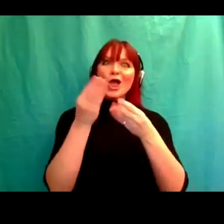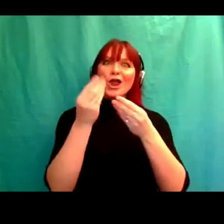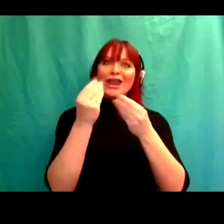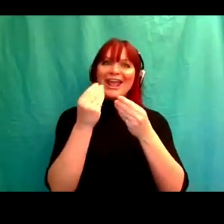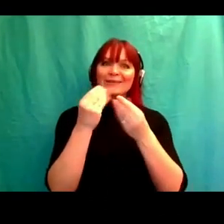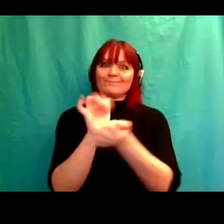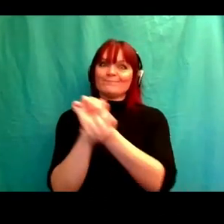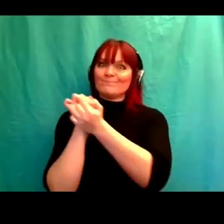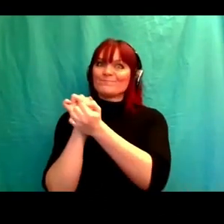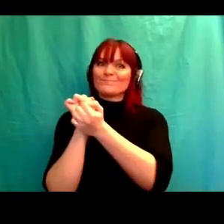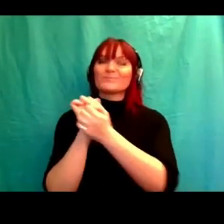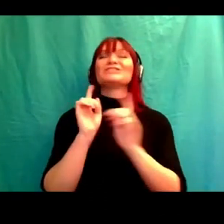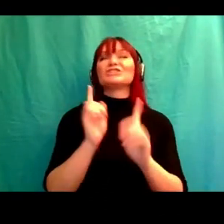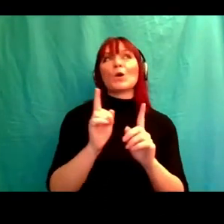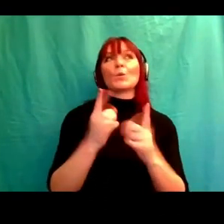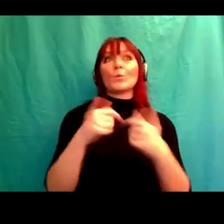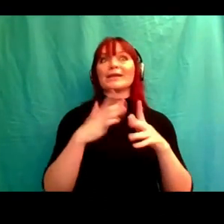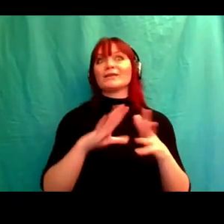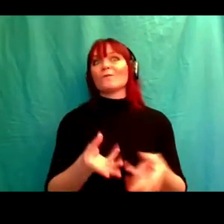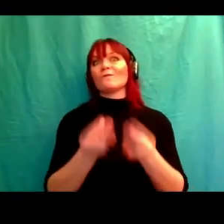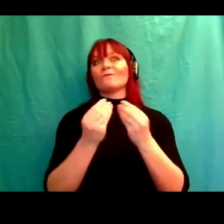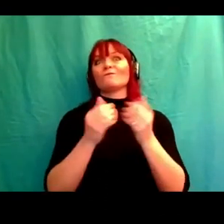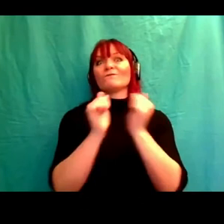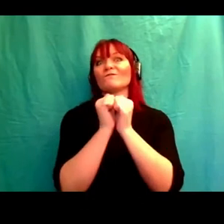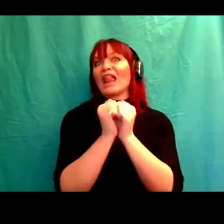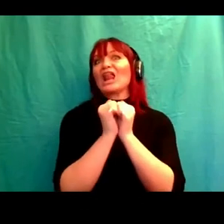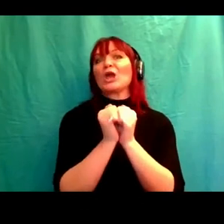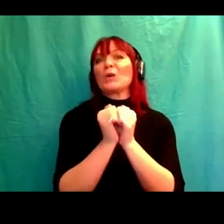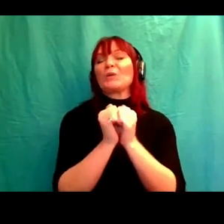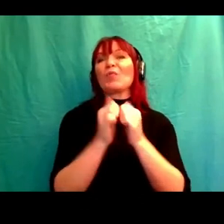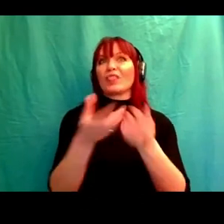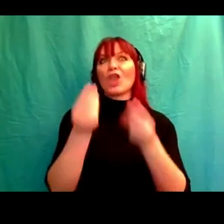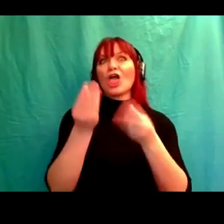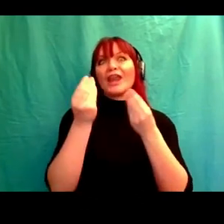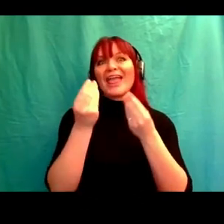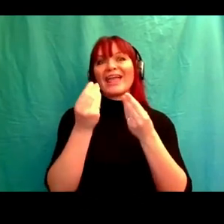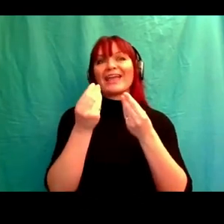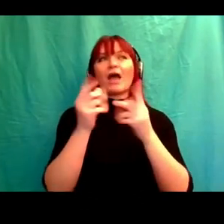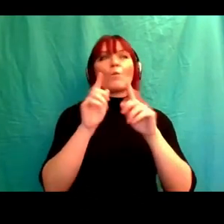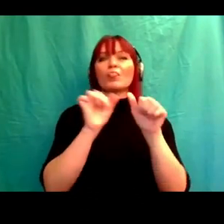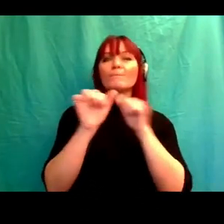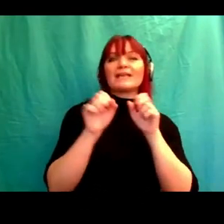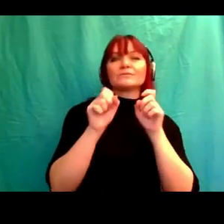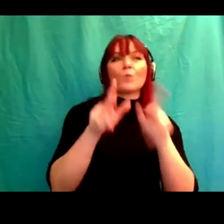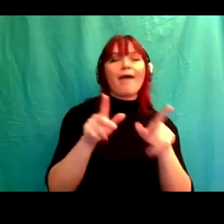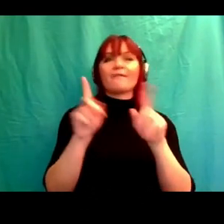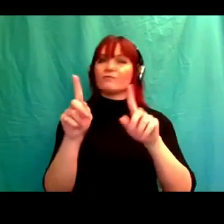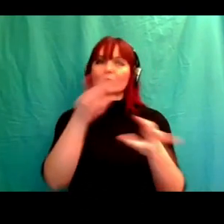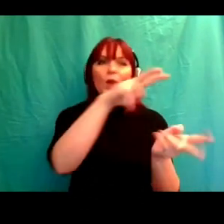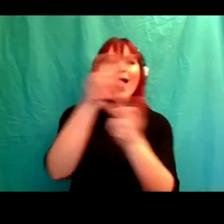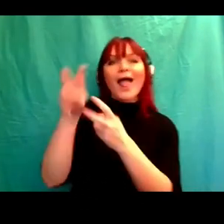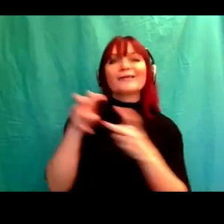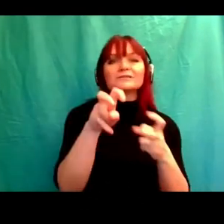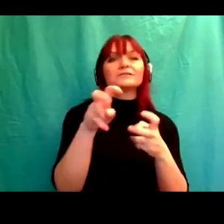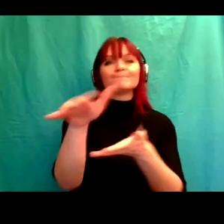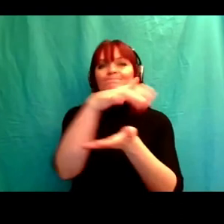how learning is valued. And what the kind of easy mechanisms are to collect that and allow people to reflect on what's worked, but also